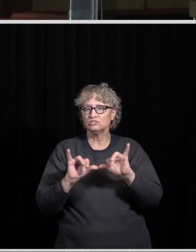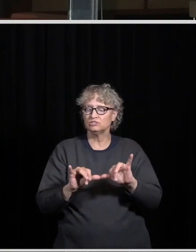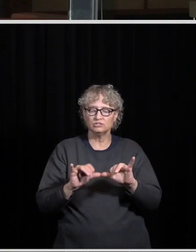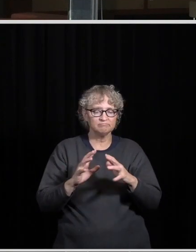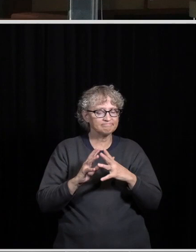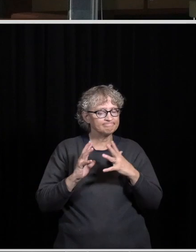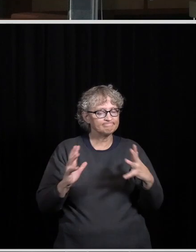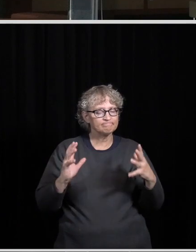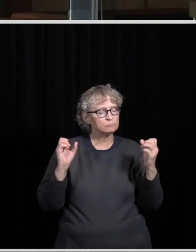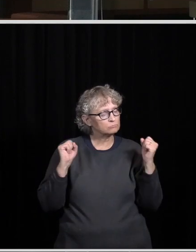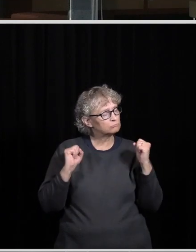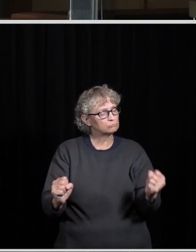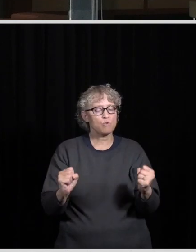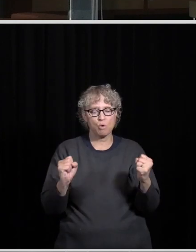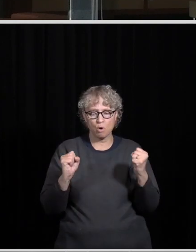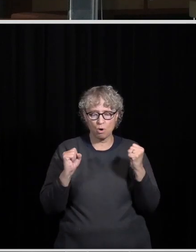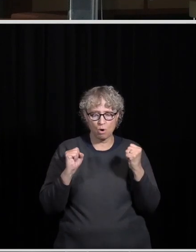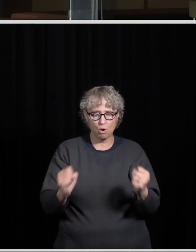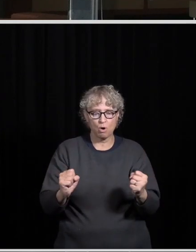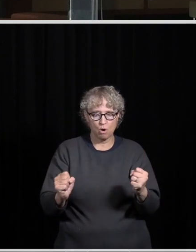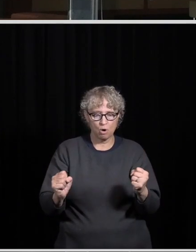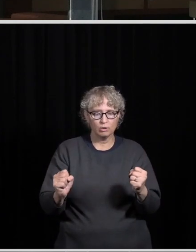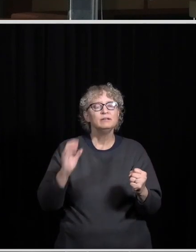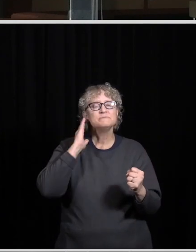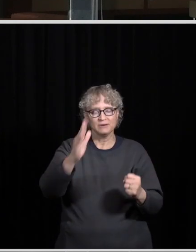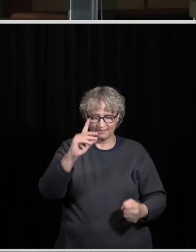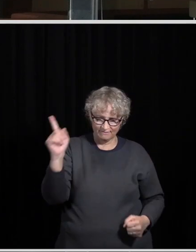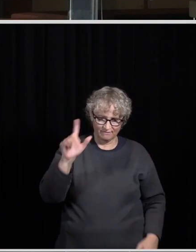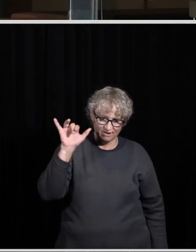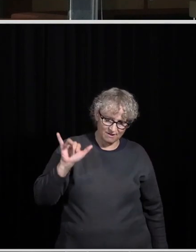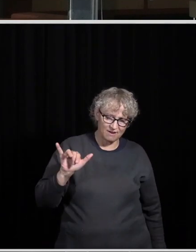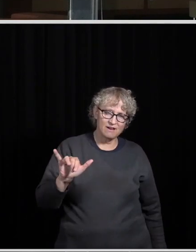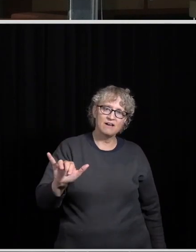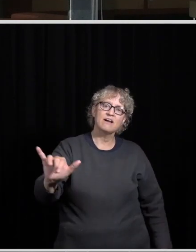measureless and strong. It shall